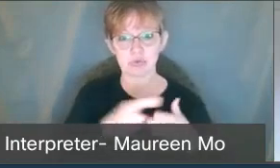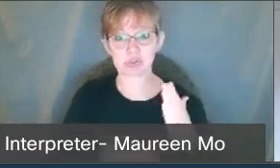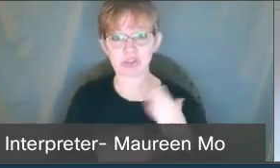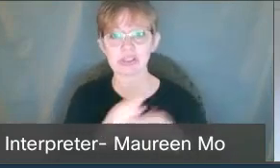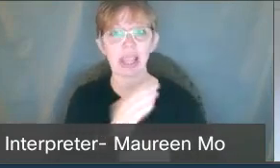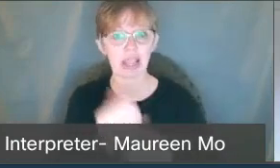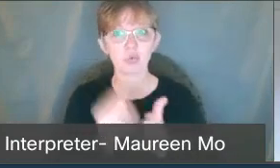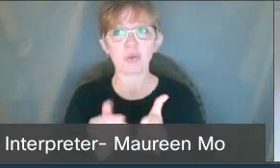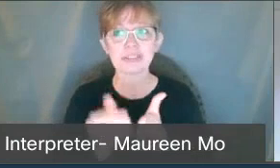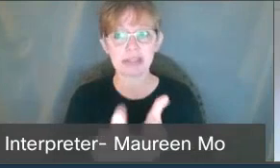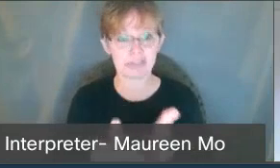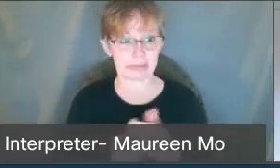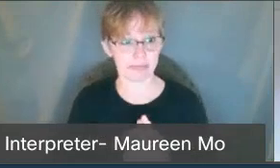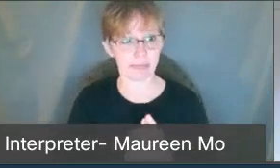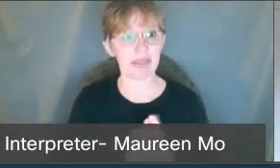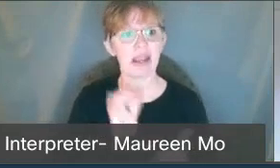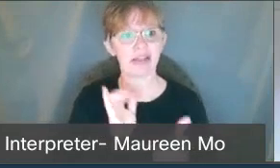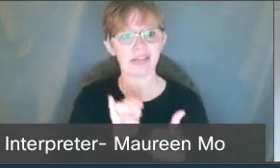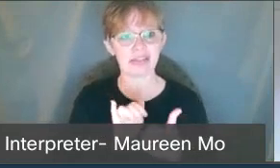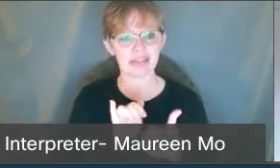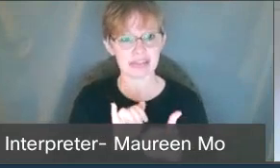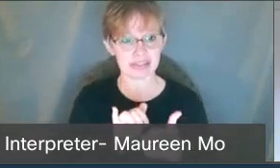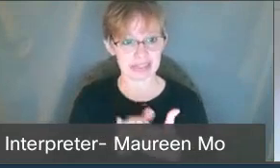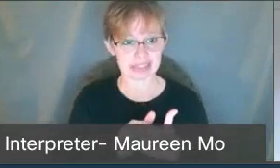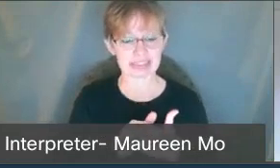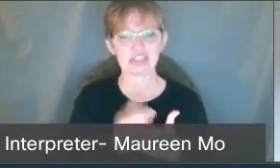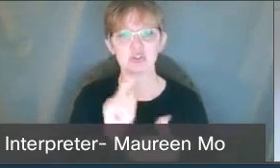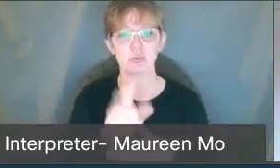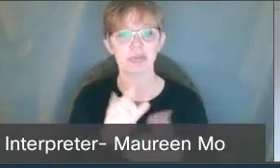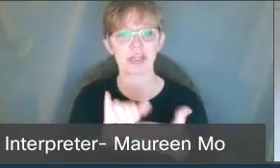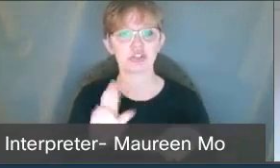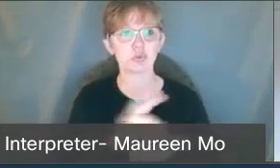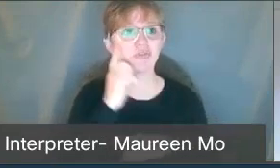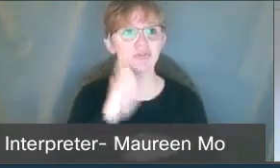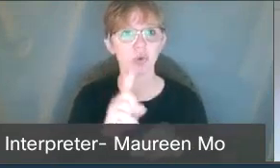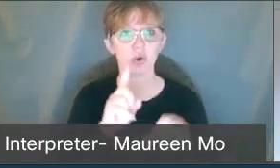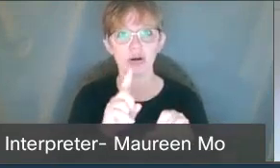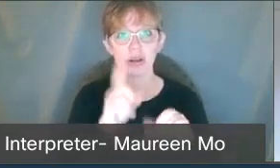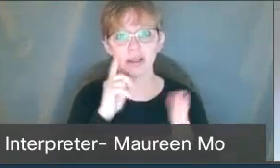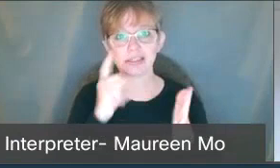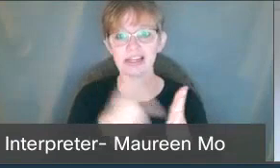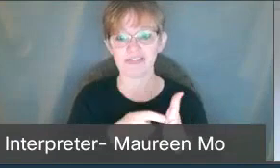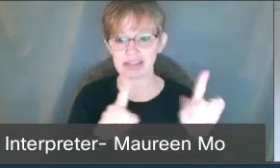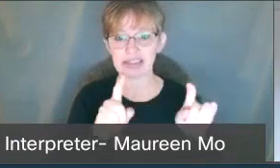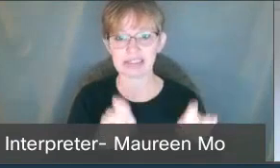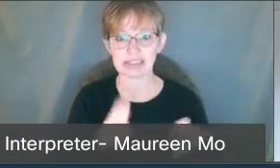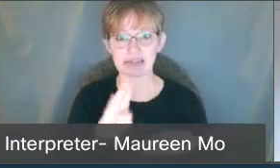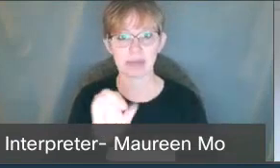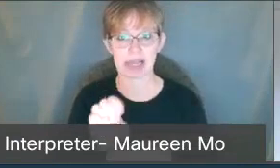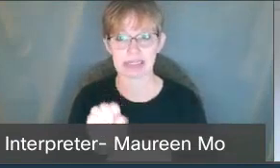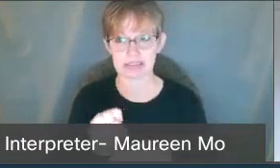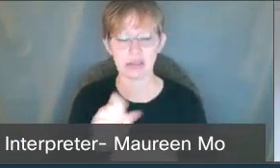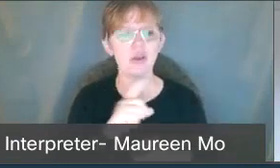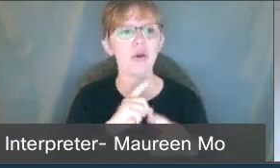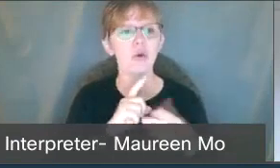the standards for educational and psychological testing use to identify test bias. And what we're seeing across a lot of studies